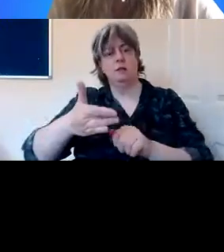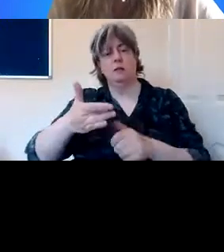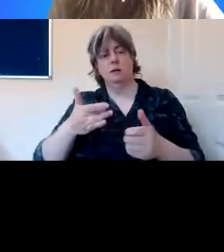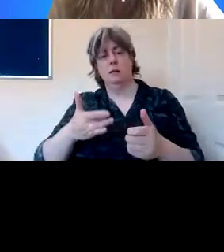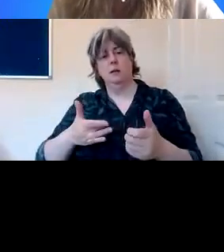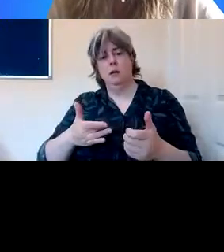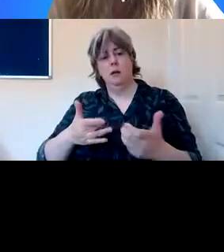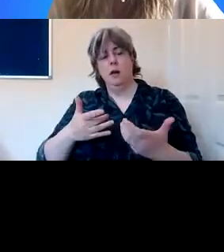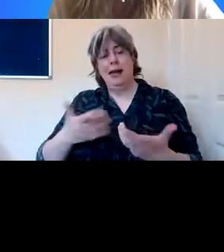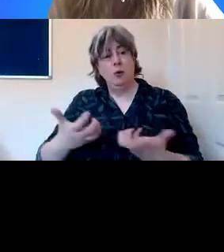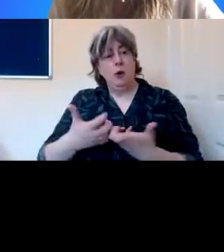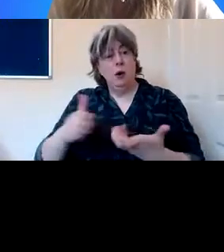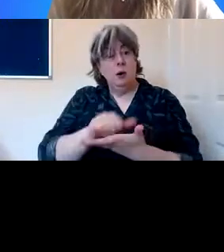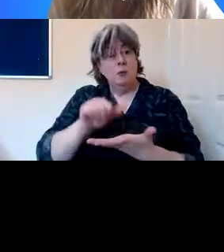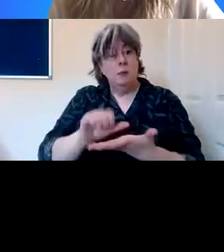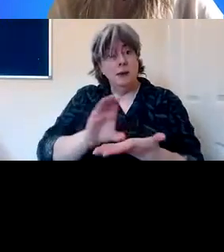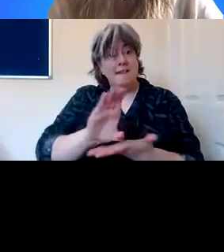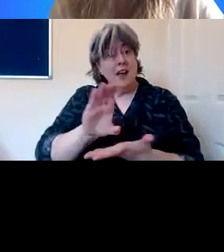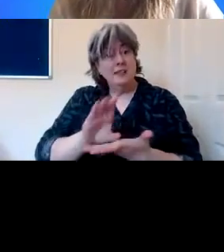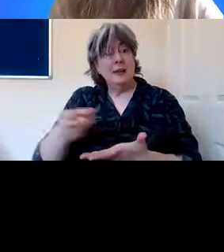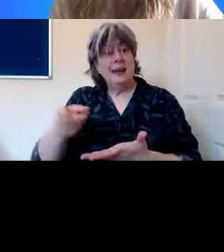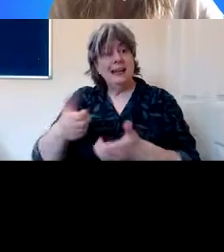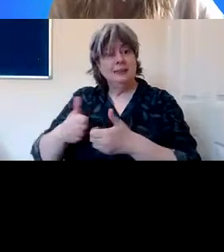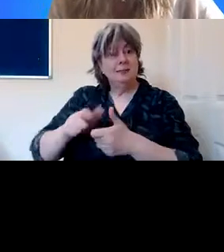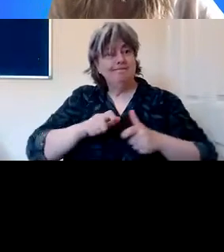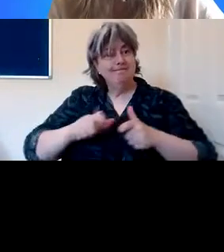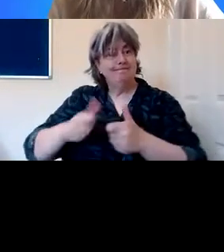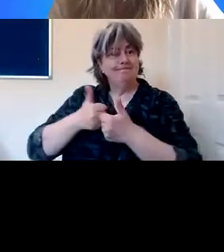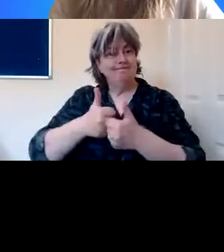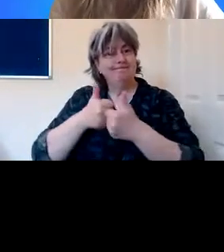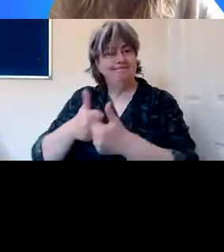and sustained support. So I'm hoping you're going to sign up to